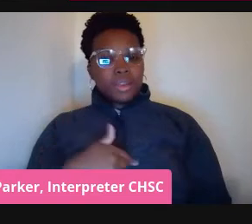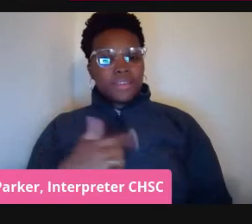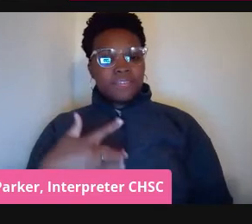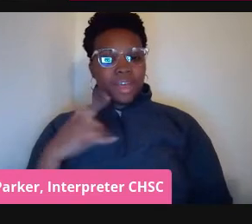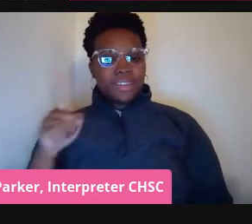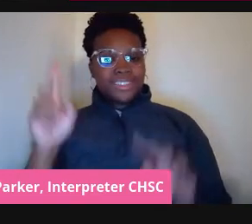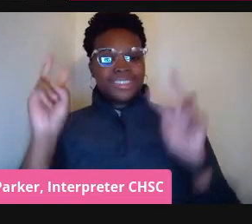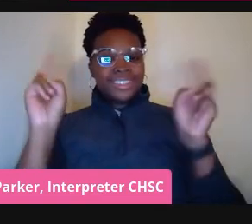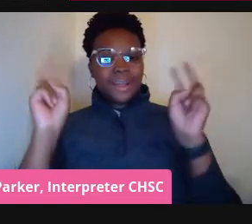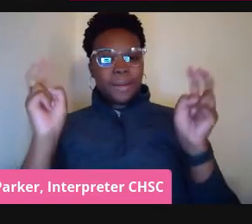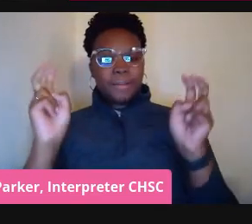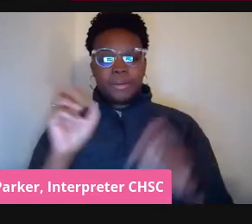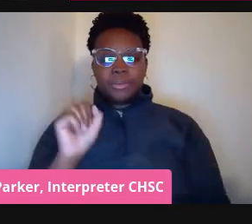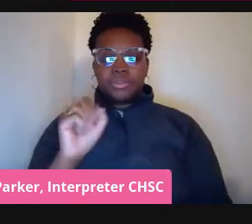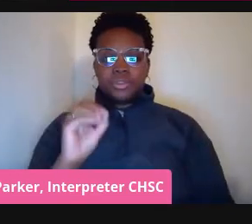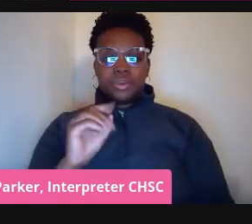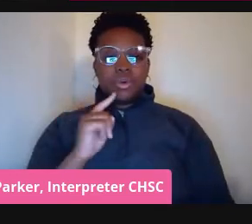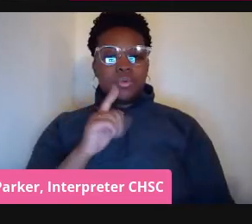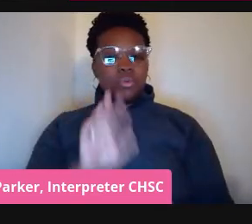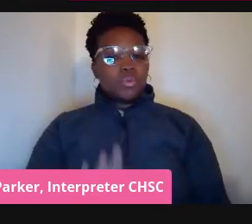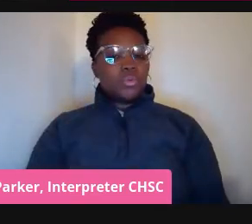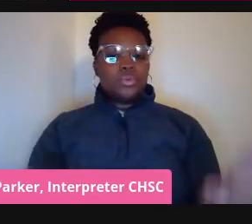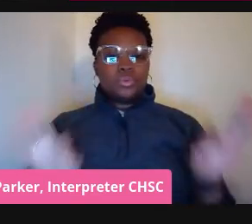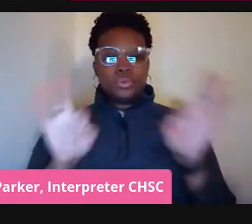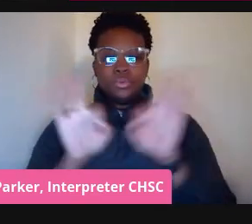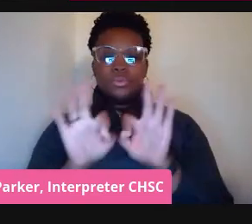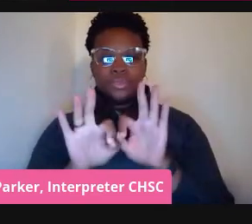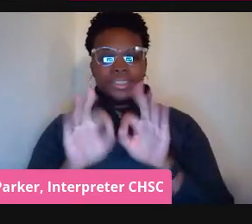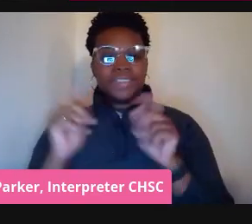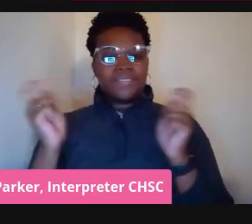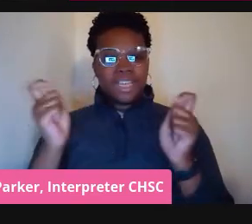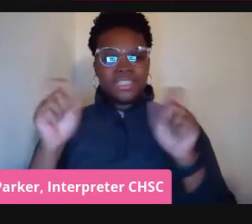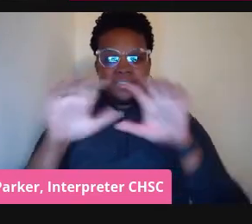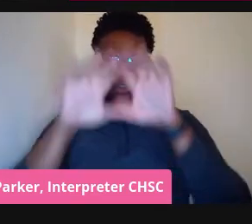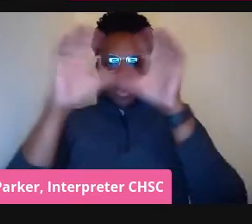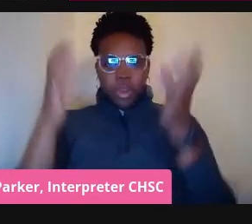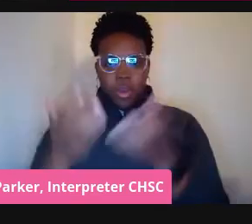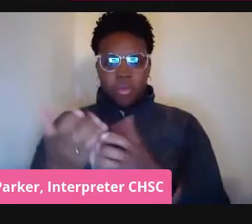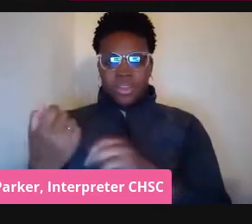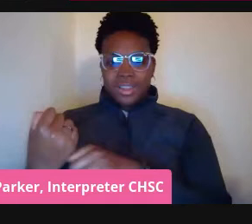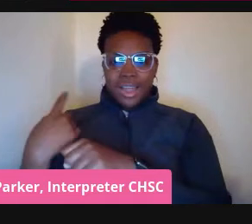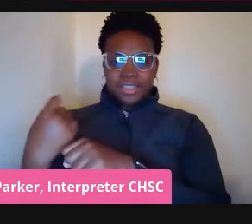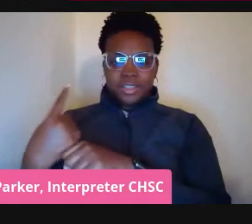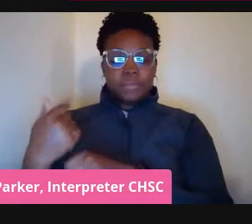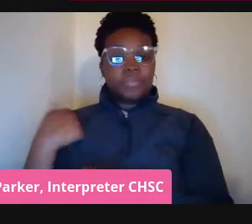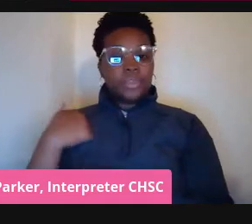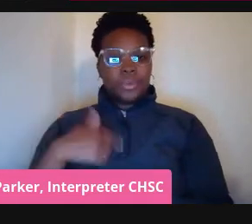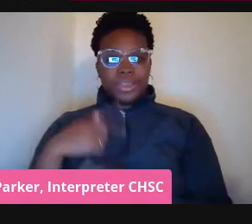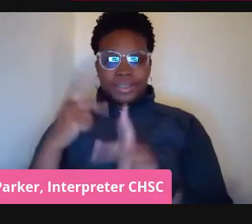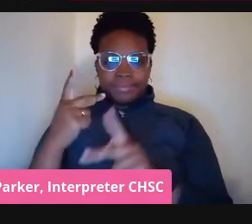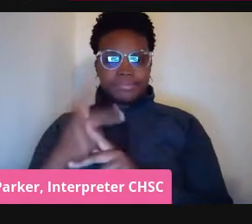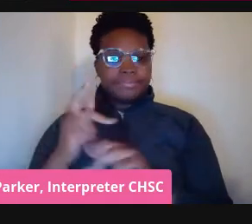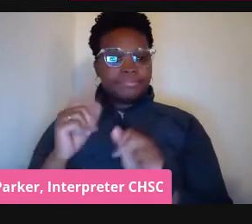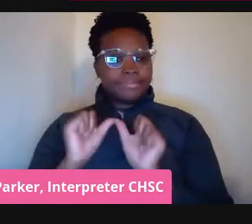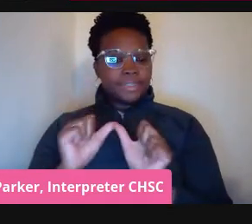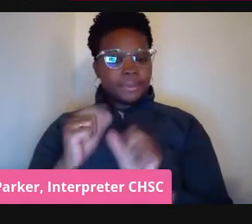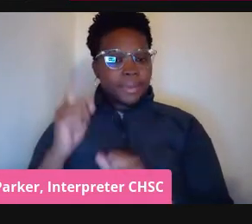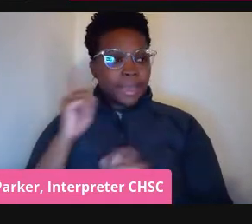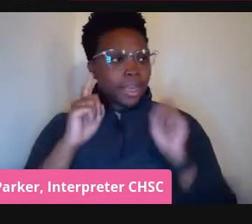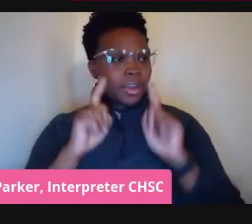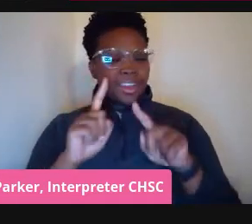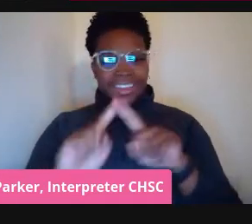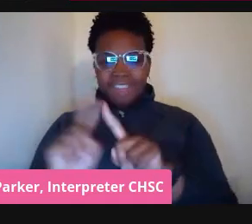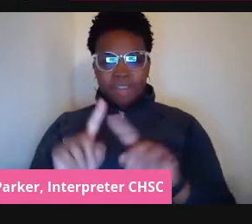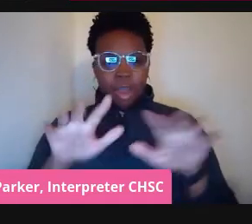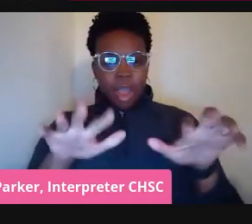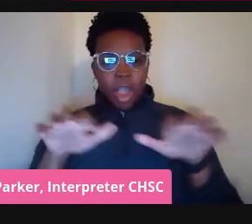topic was so crucial to the festival as a whole last year. And we kept hearing things from different audience members about